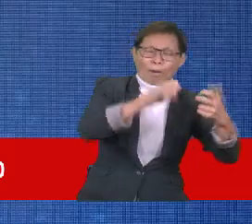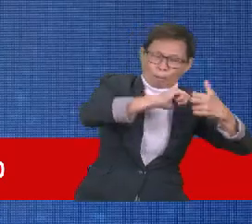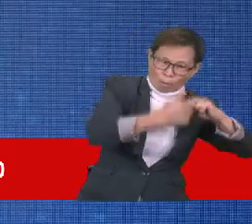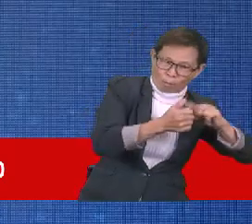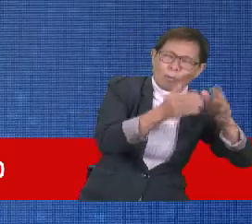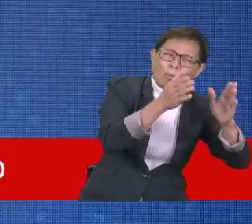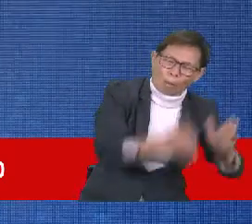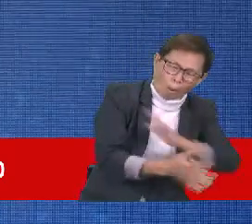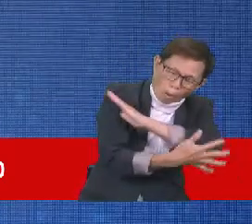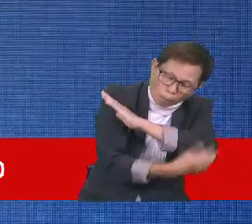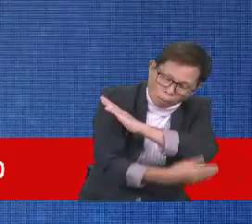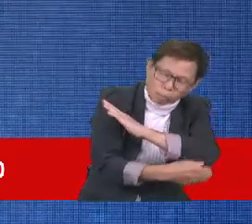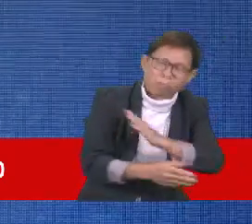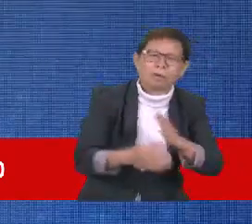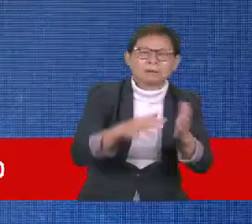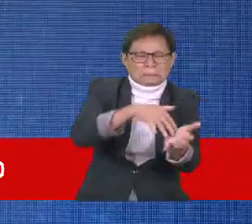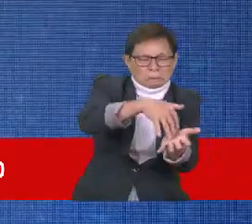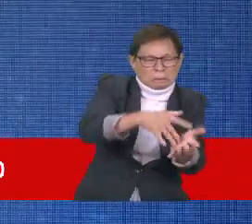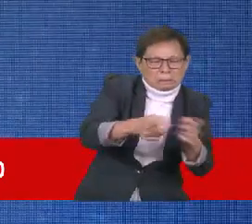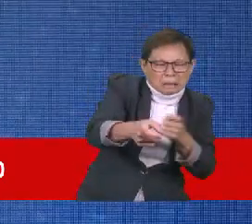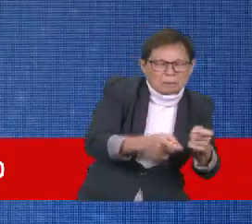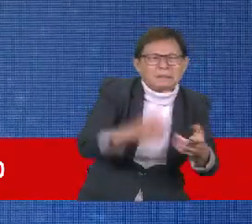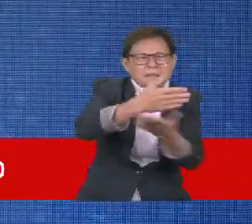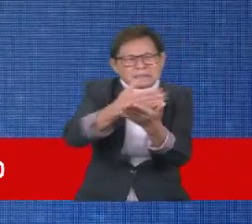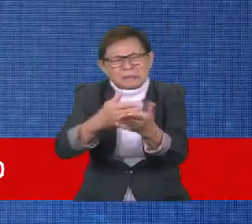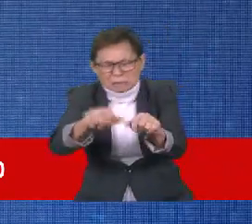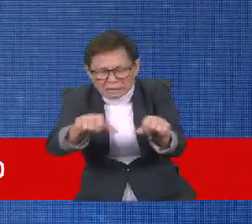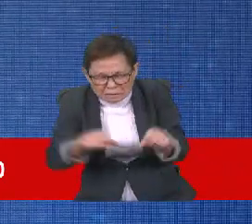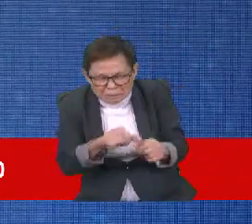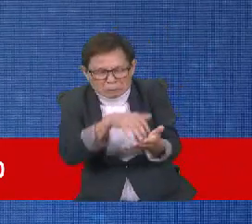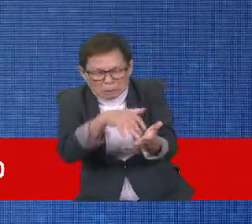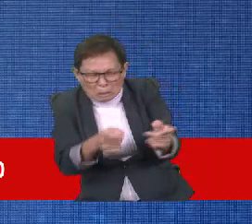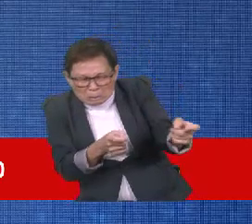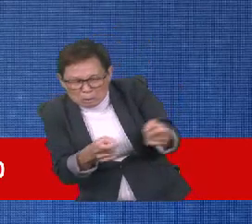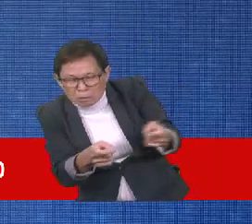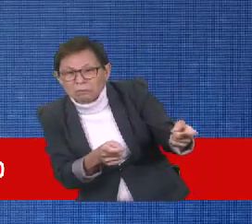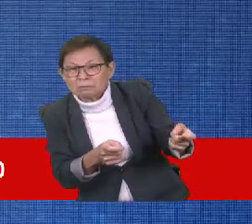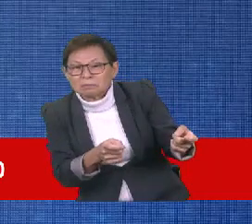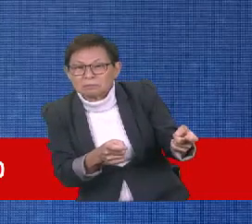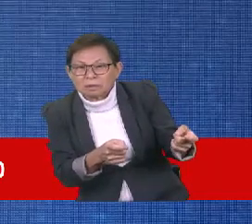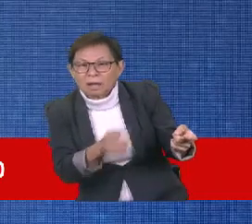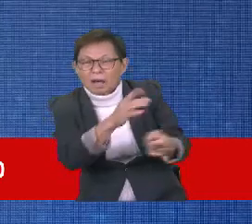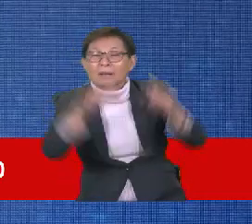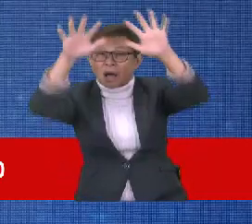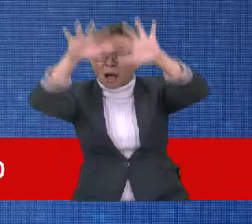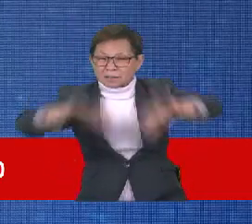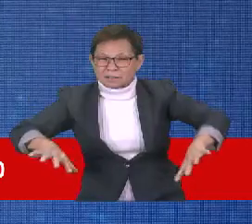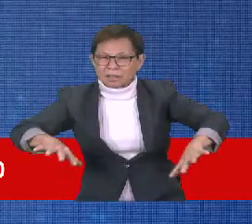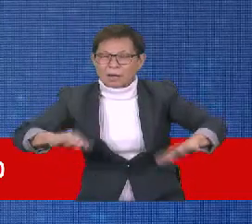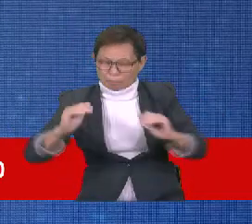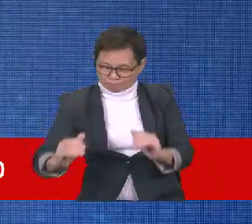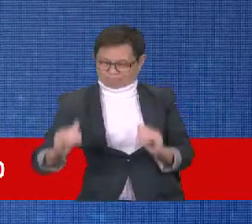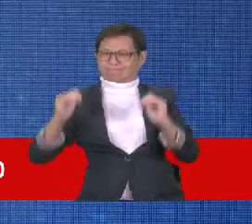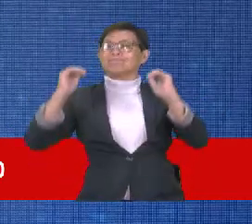poor, poor governance in some areas, and put ASEAN into new heights.